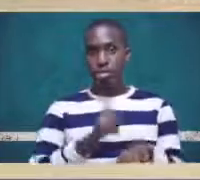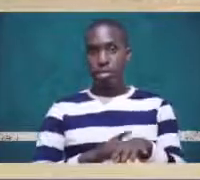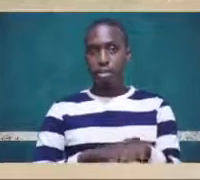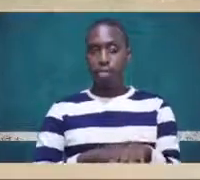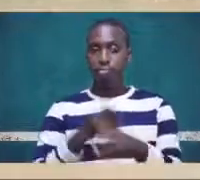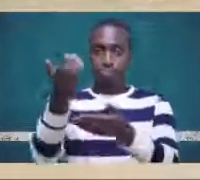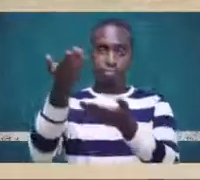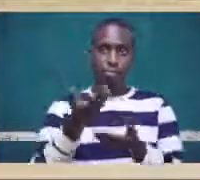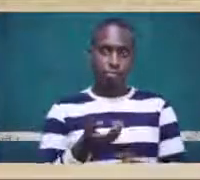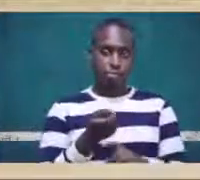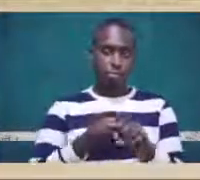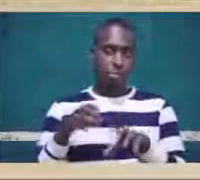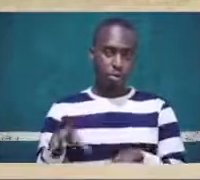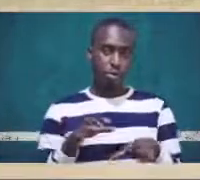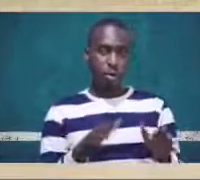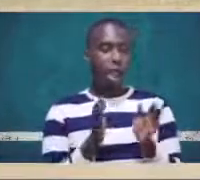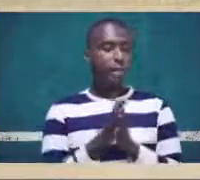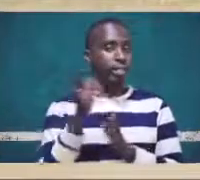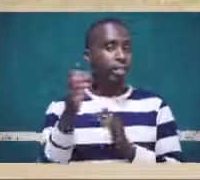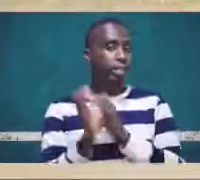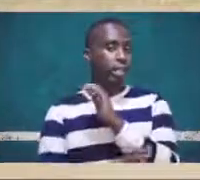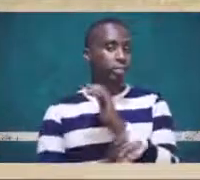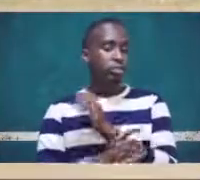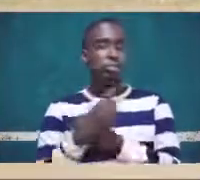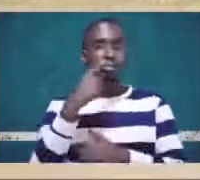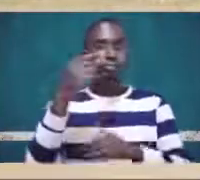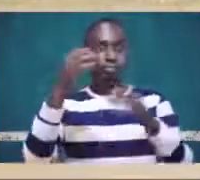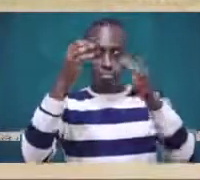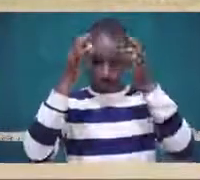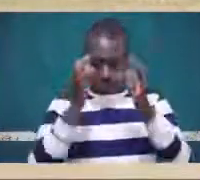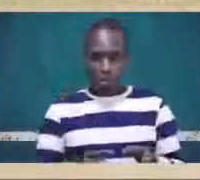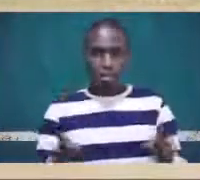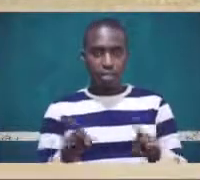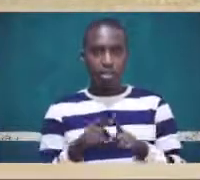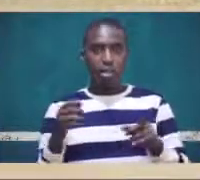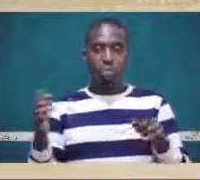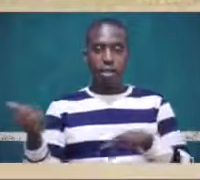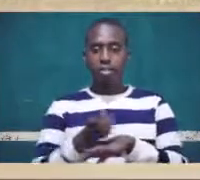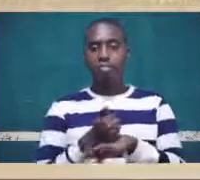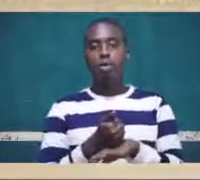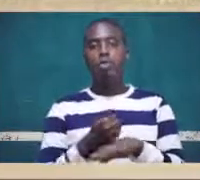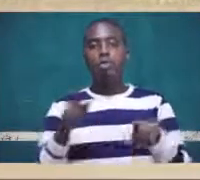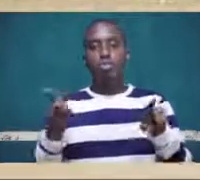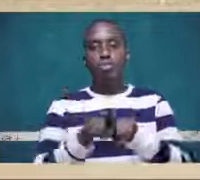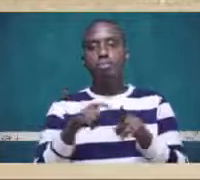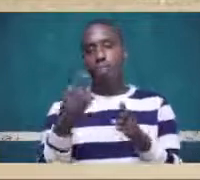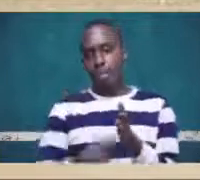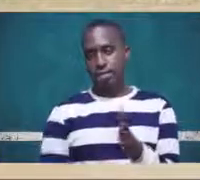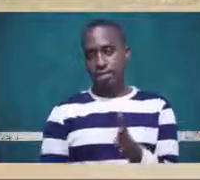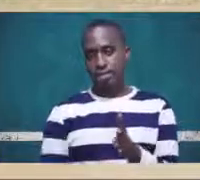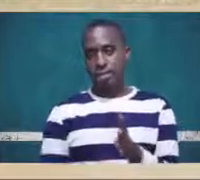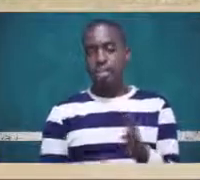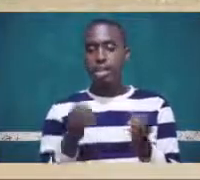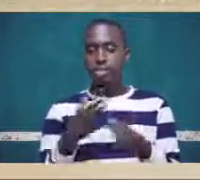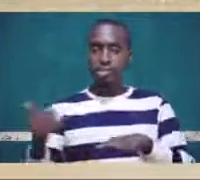goods from Congo, and these countries have decided, they have adopted the same tax. If they have adopted